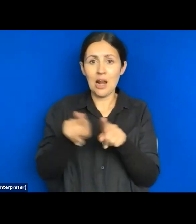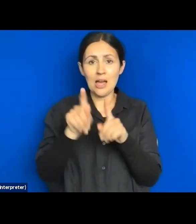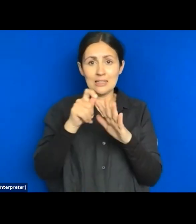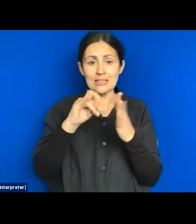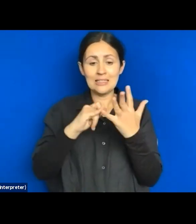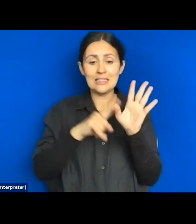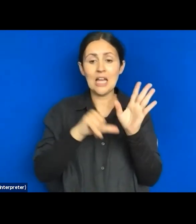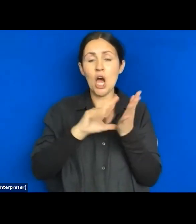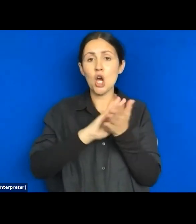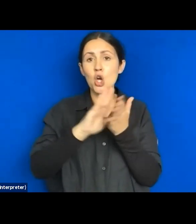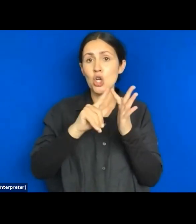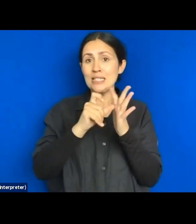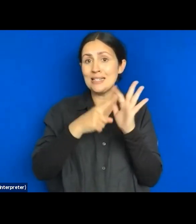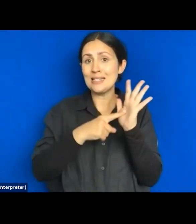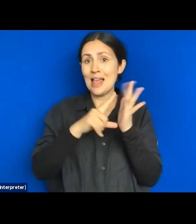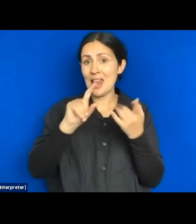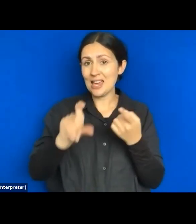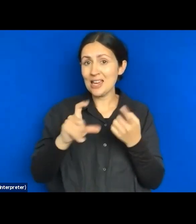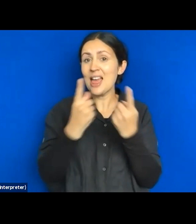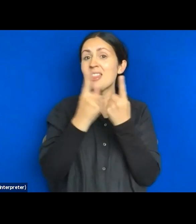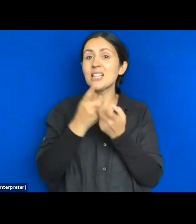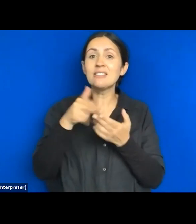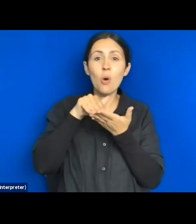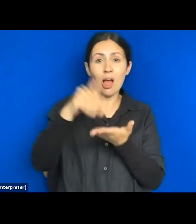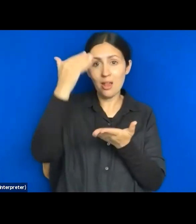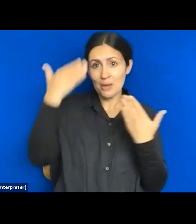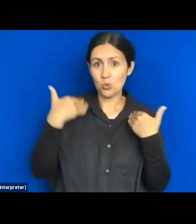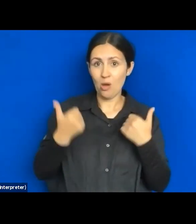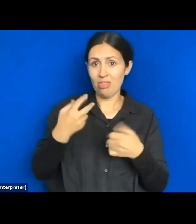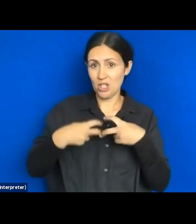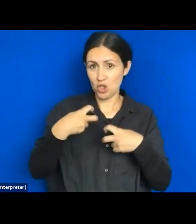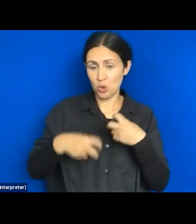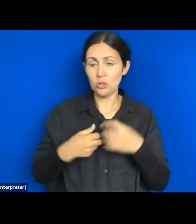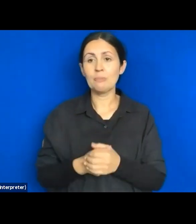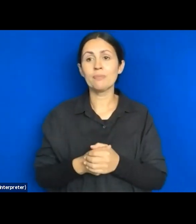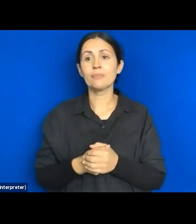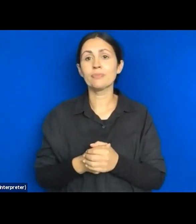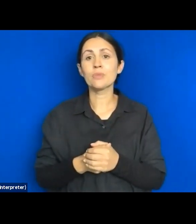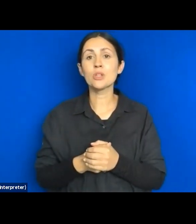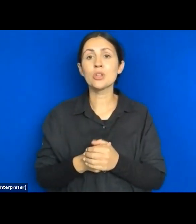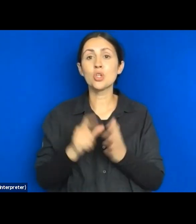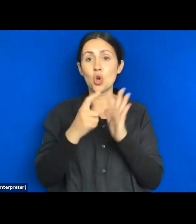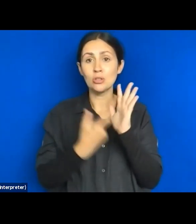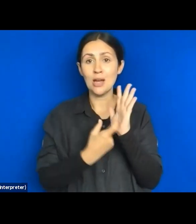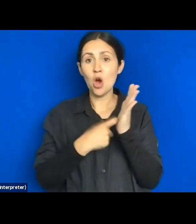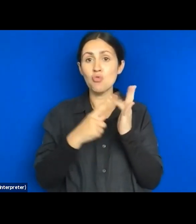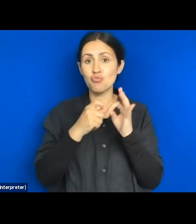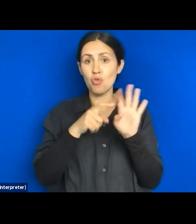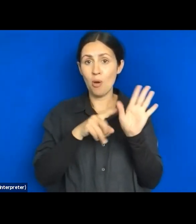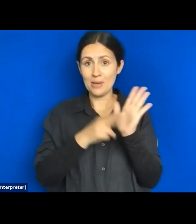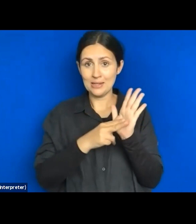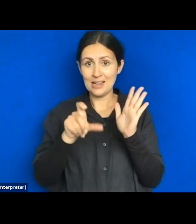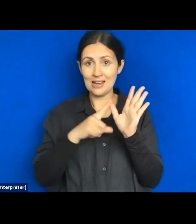for addiction and mental health disorders. Dr. Robin Carhart-Harris, head of the renowned Centre